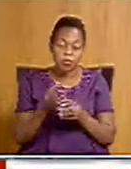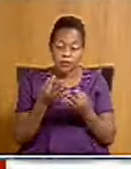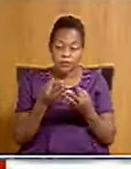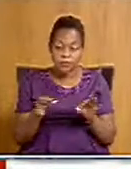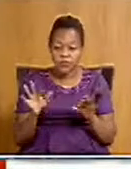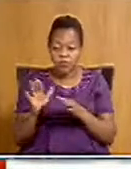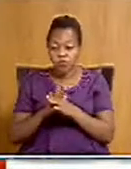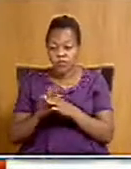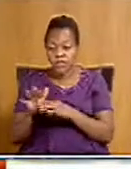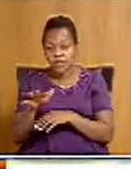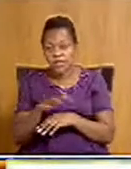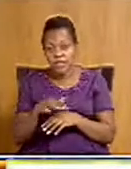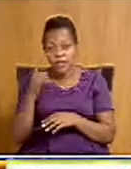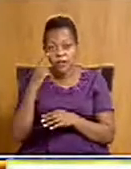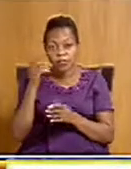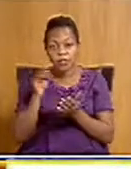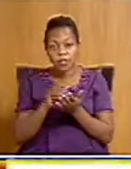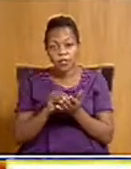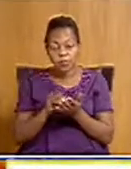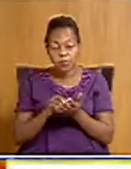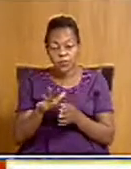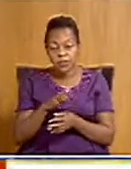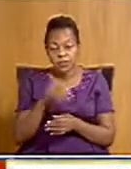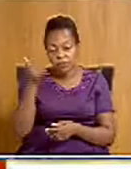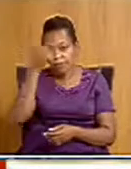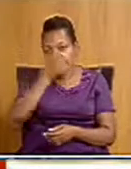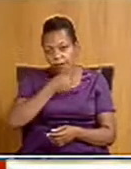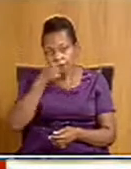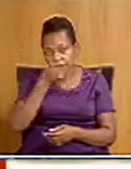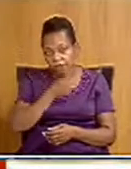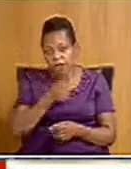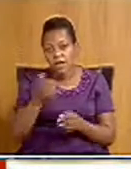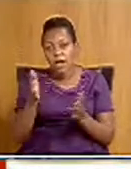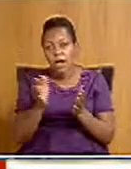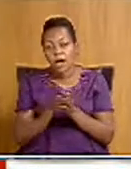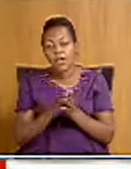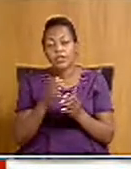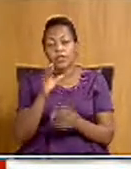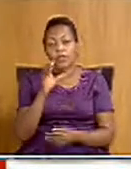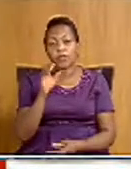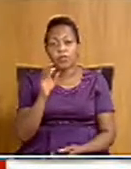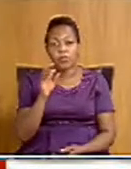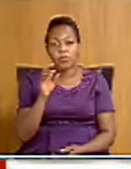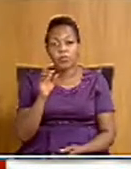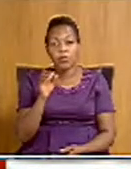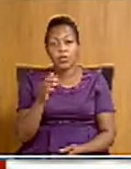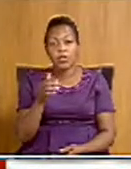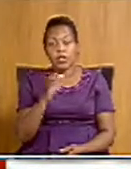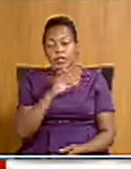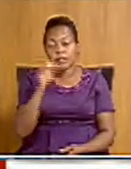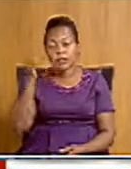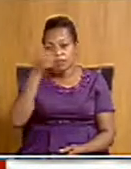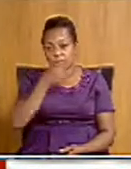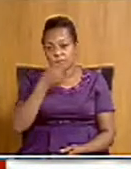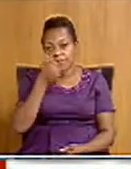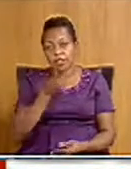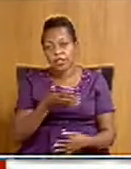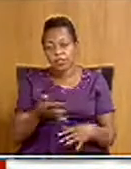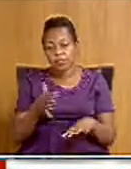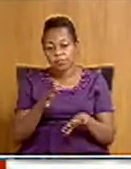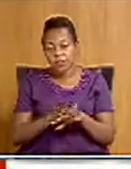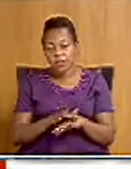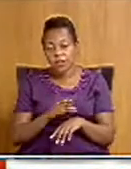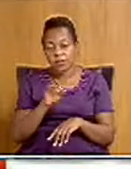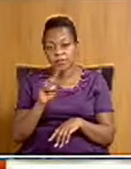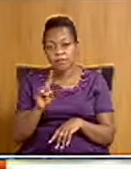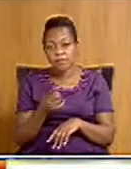area for the common market of the whole of Africa, and on the Confederation of East Africa as a first